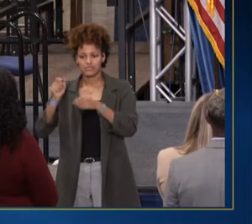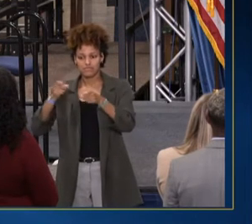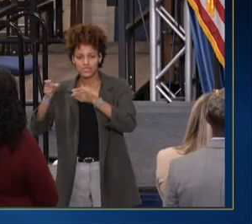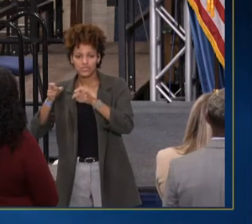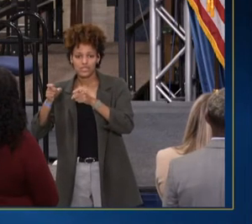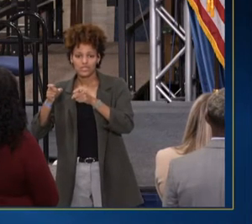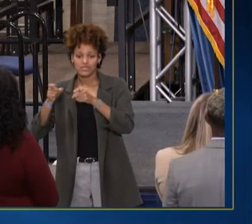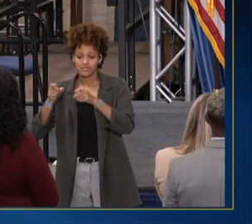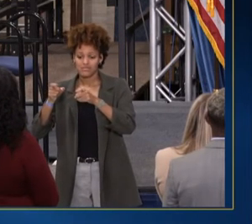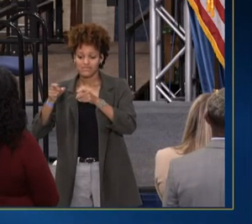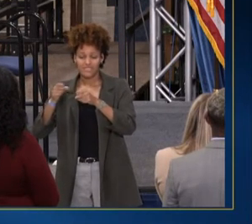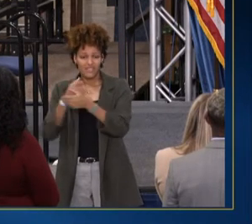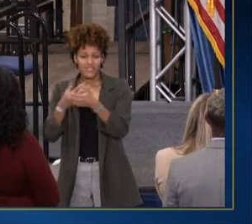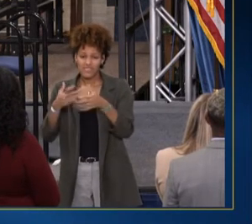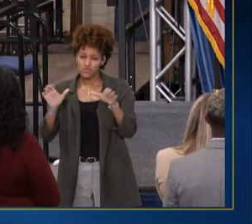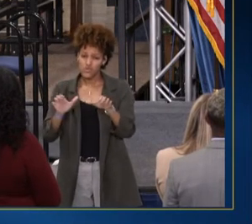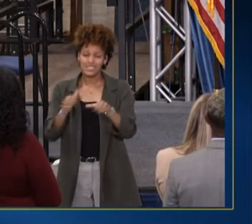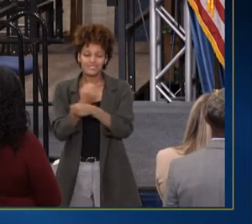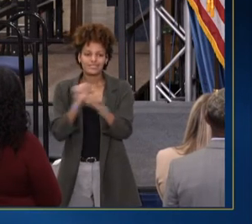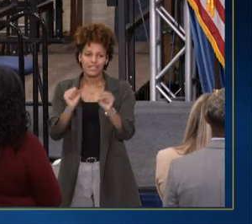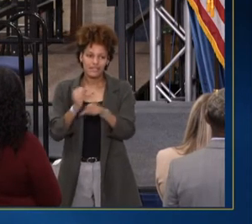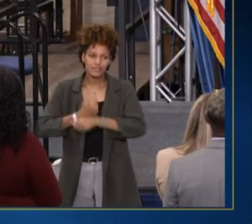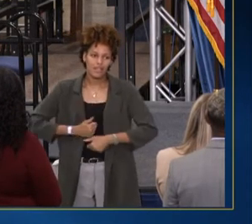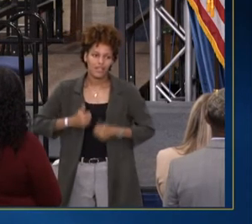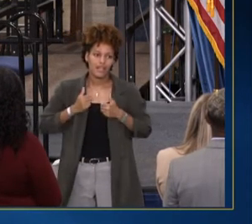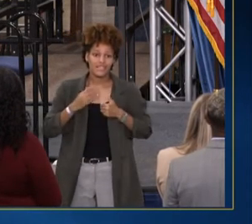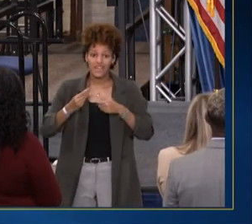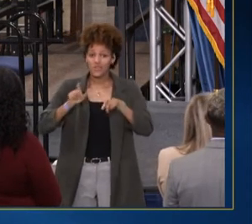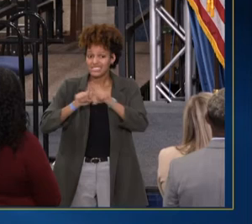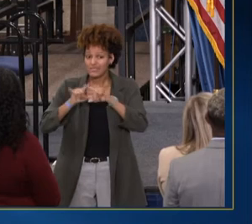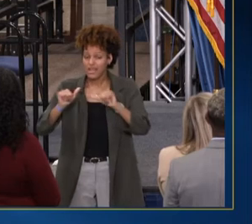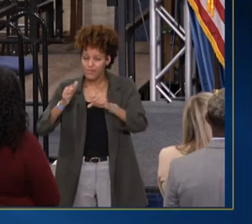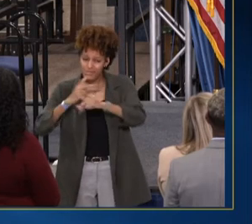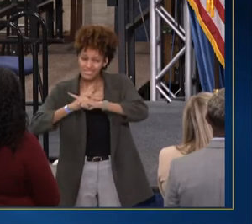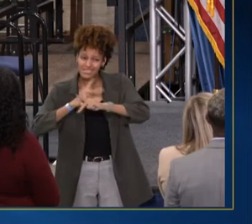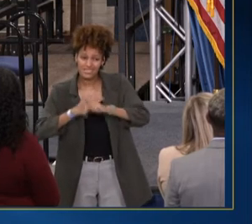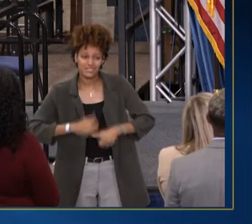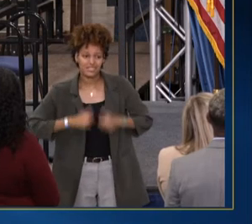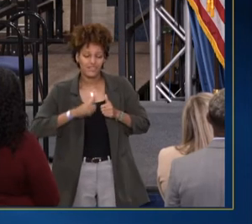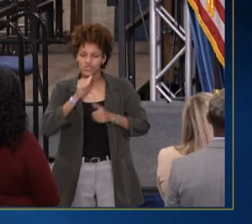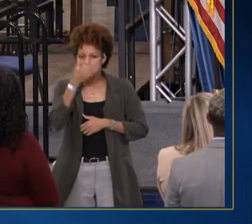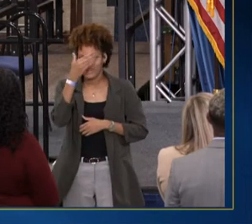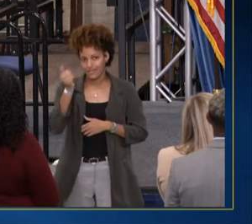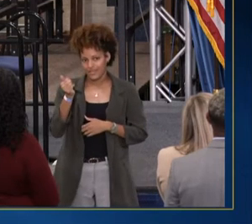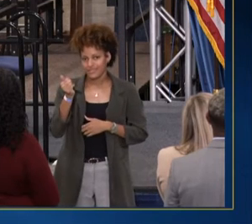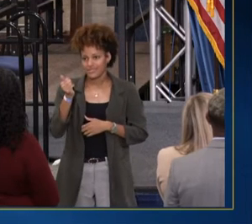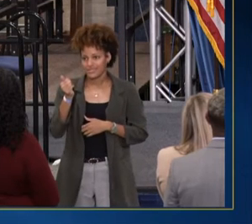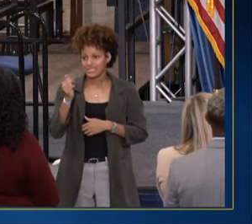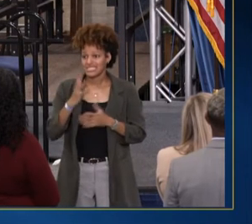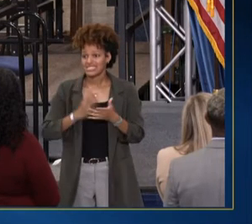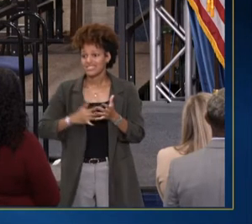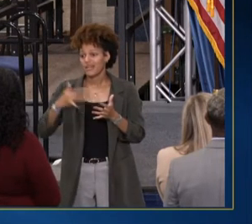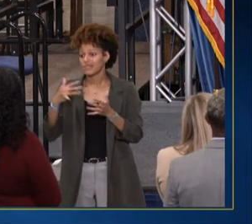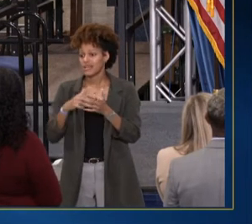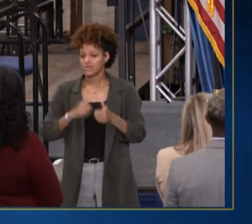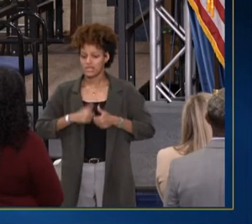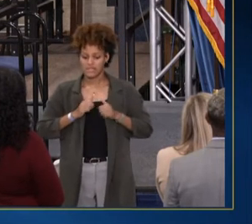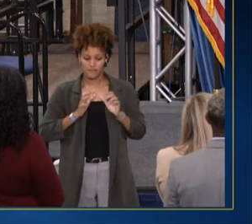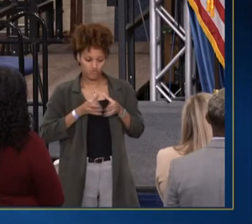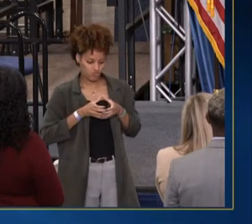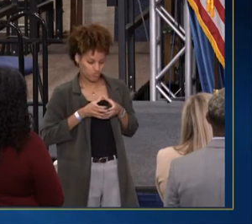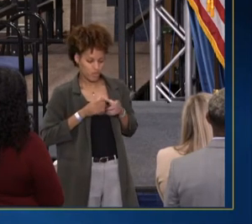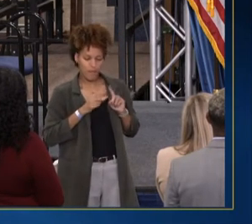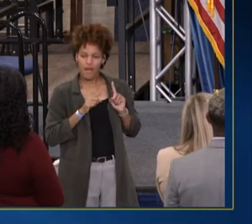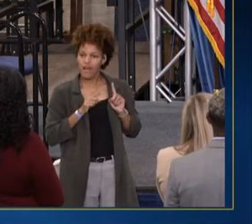saving lives and protecting lives. So never, ever forget that. Sometimes we live in a bubble, but this is